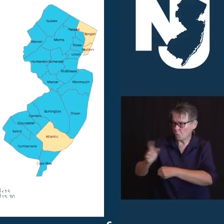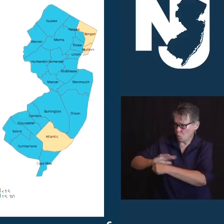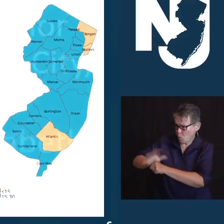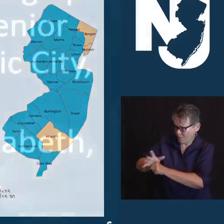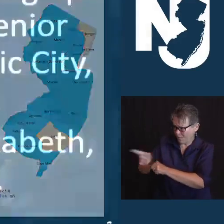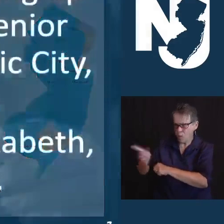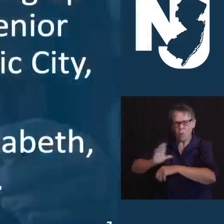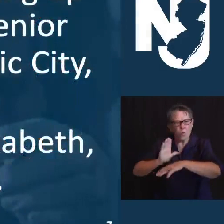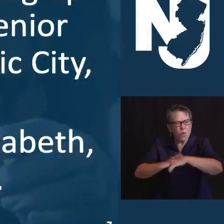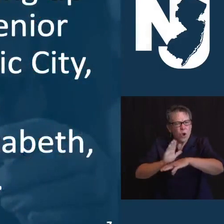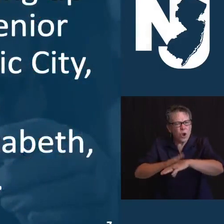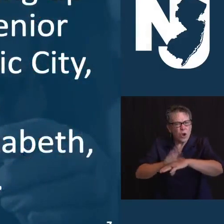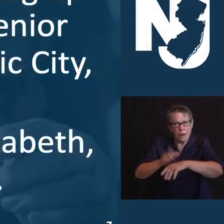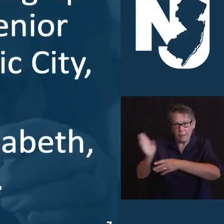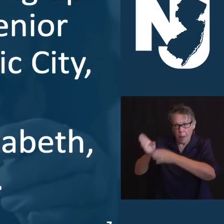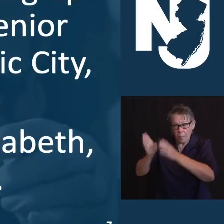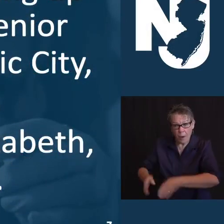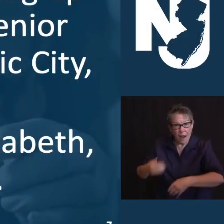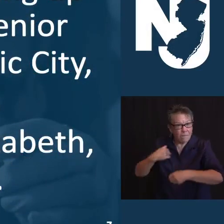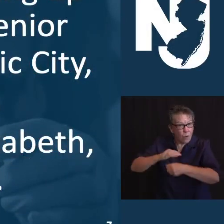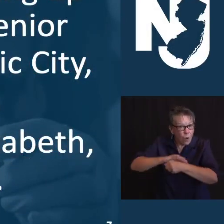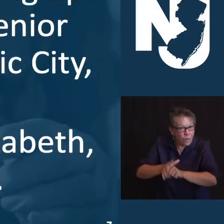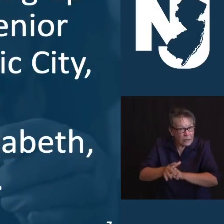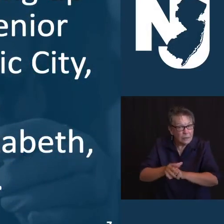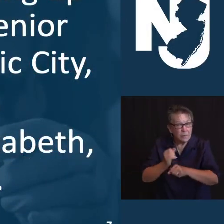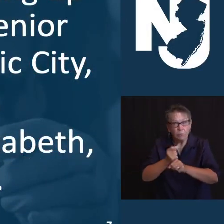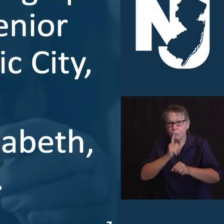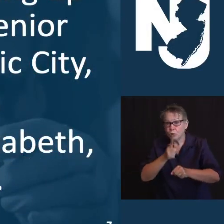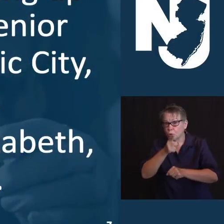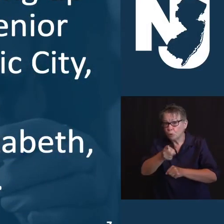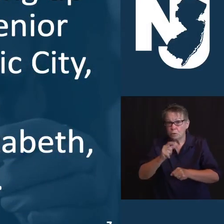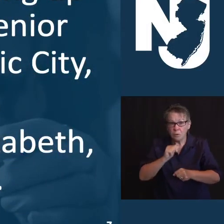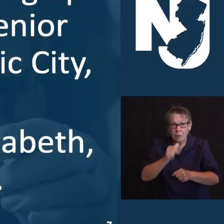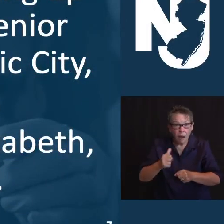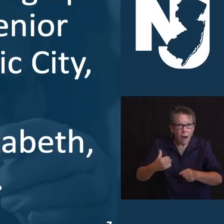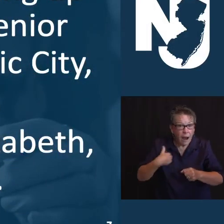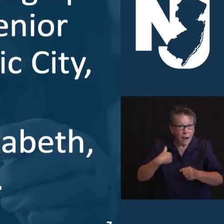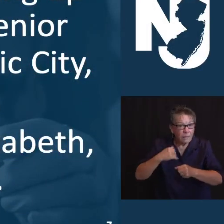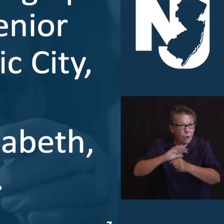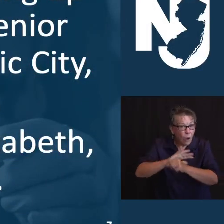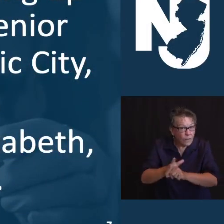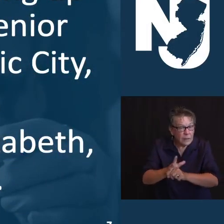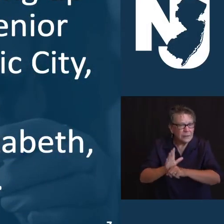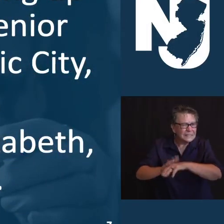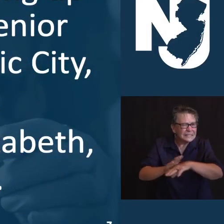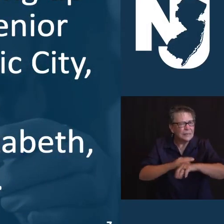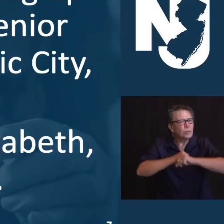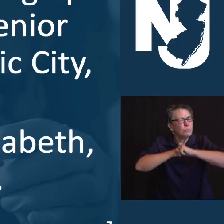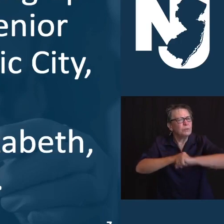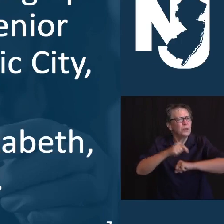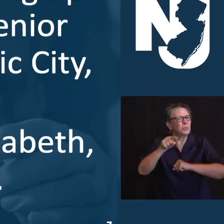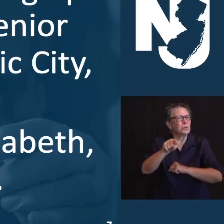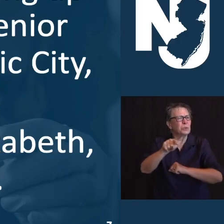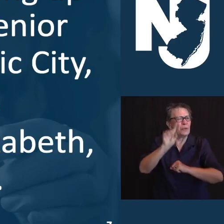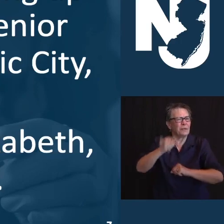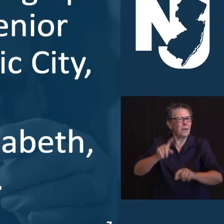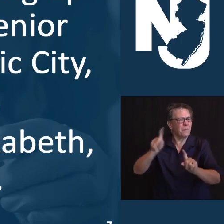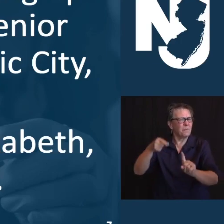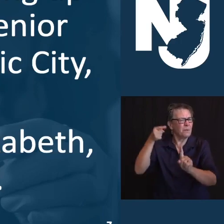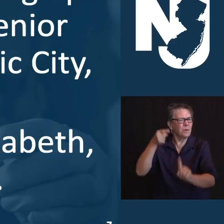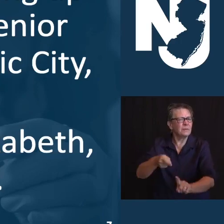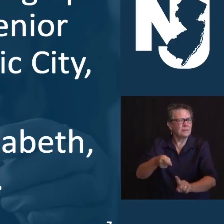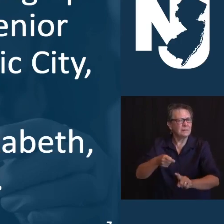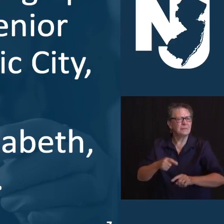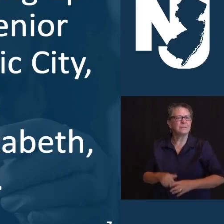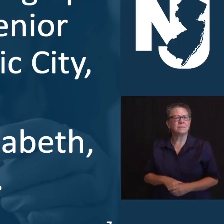And to another key point that we've stressed time and again, testing. Judy and her team have been working with our private sector partner,